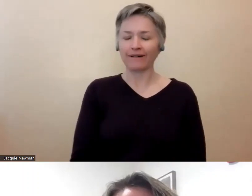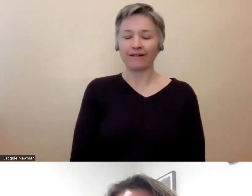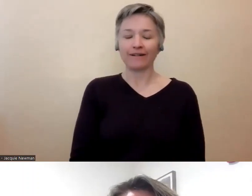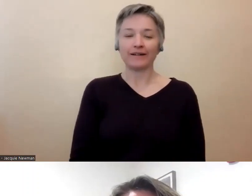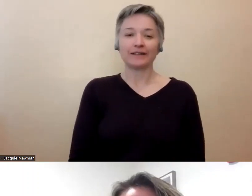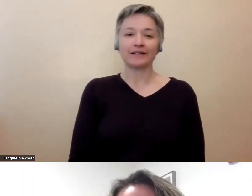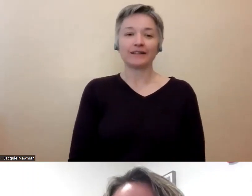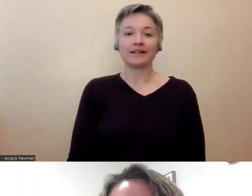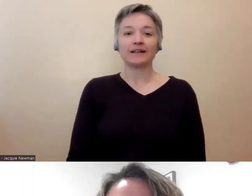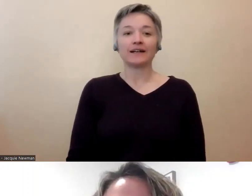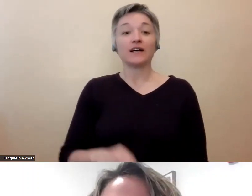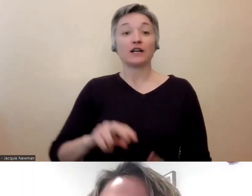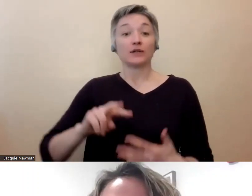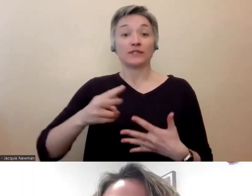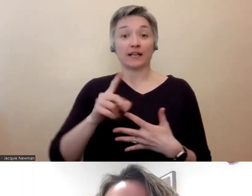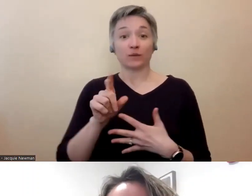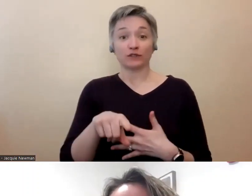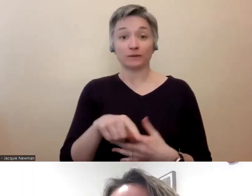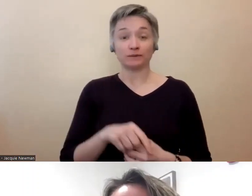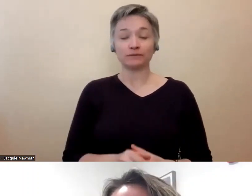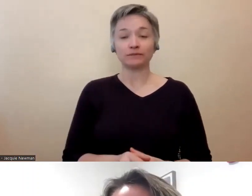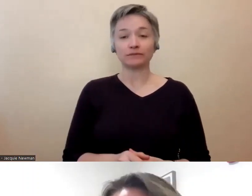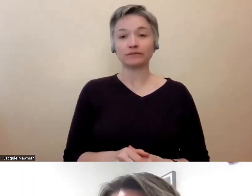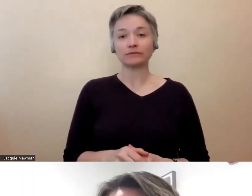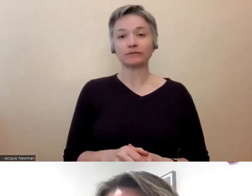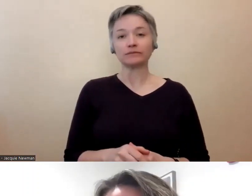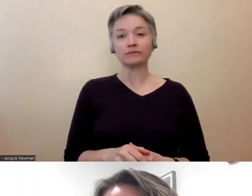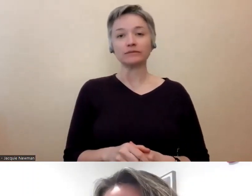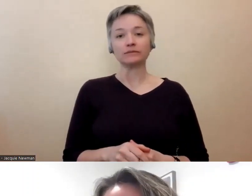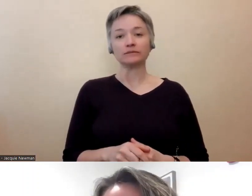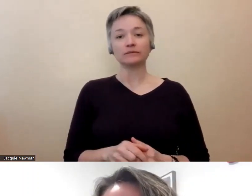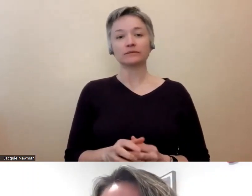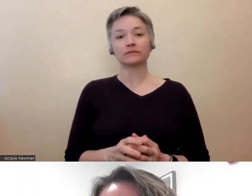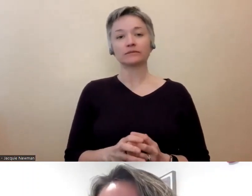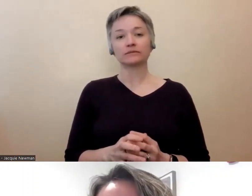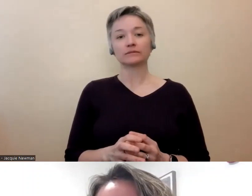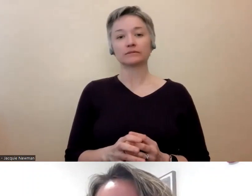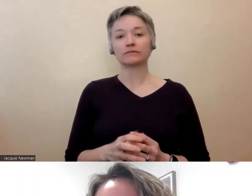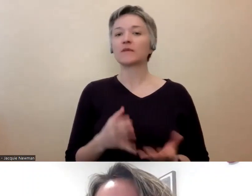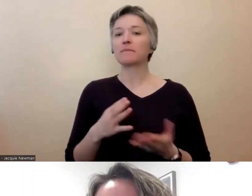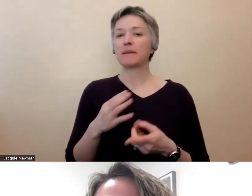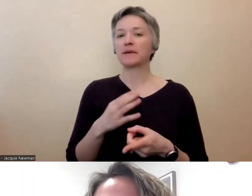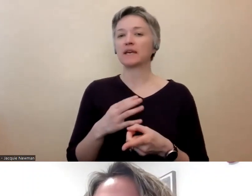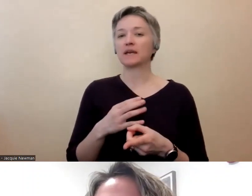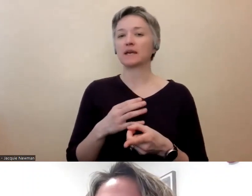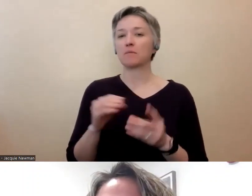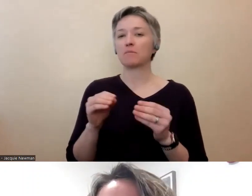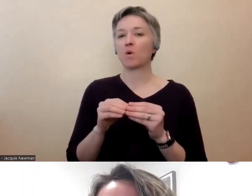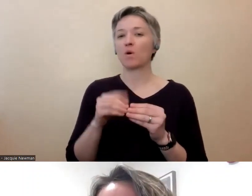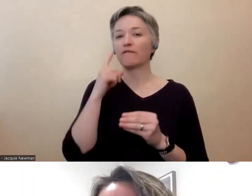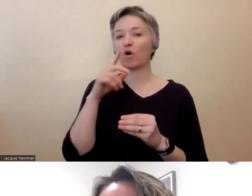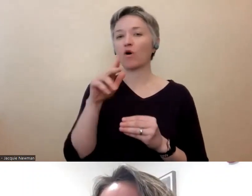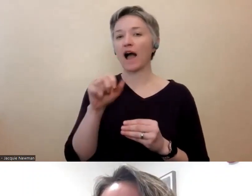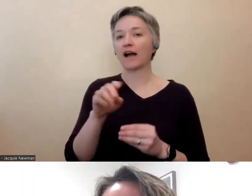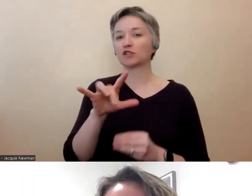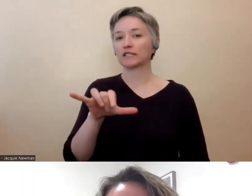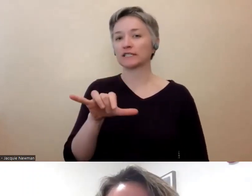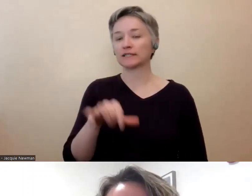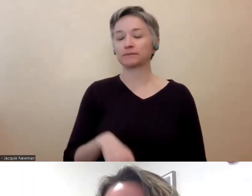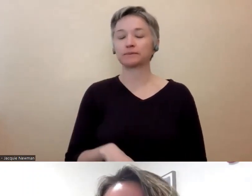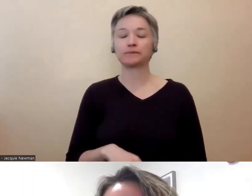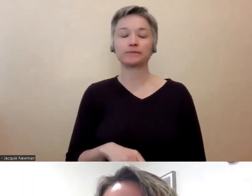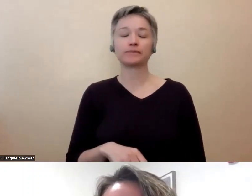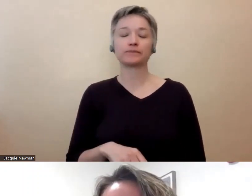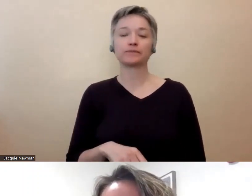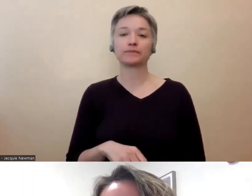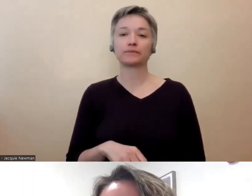right, move on to our second question. I think, Ashley, this might be for you. What is being done? Is